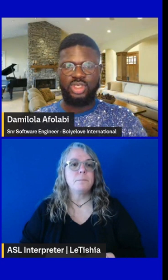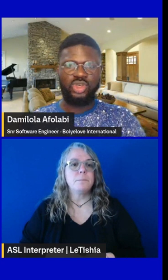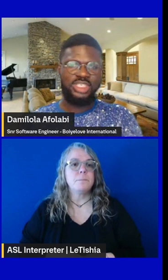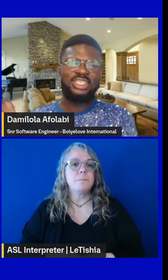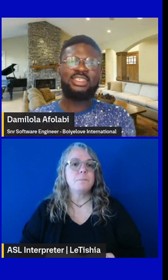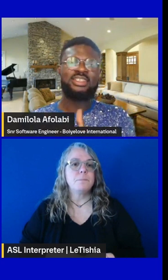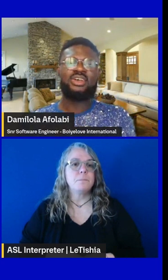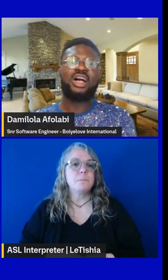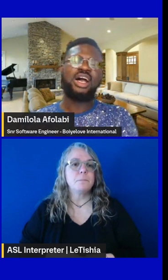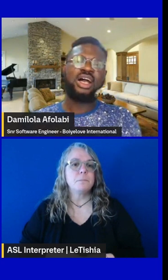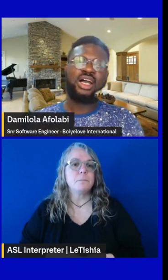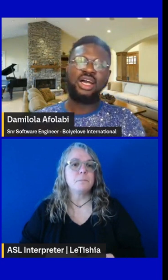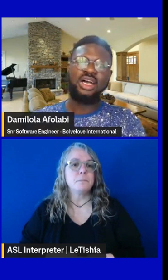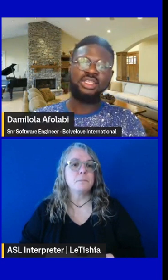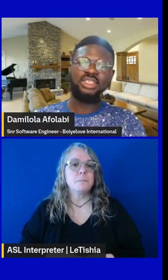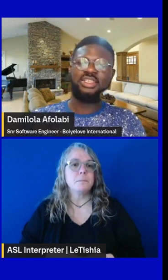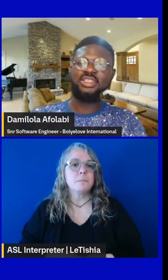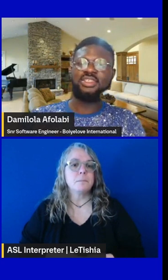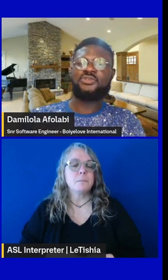So these lessons